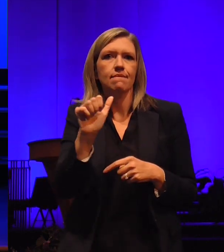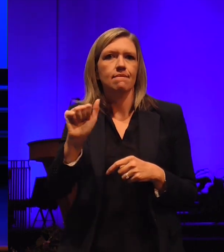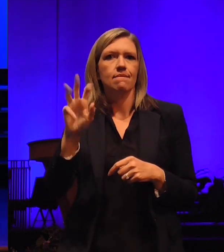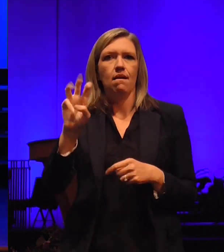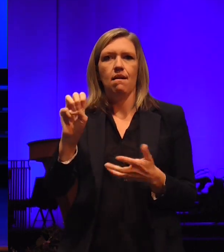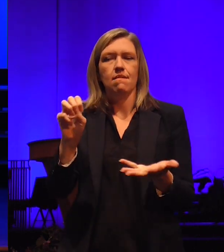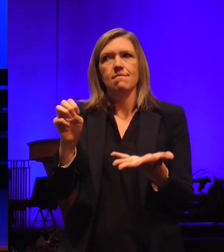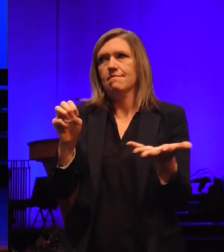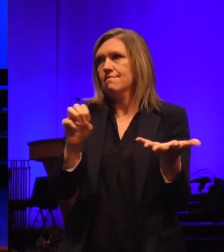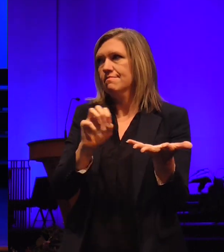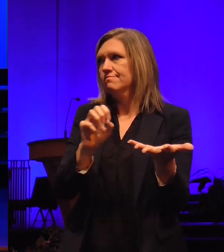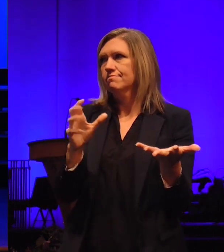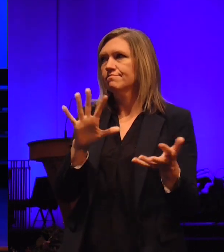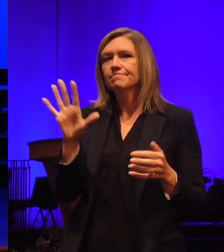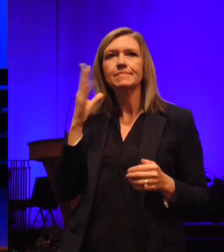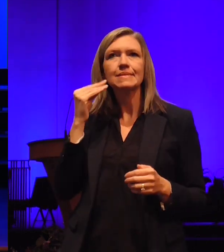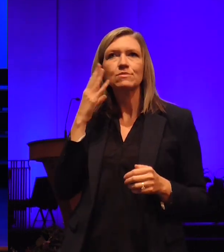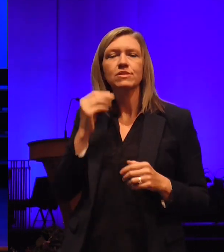major moments of awe?